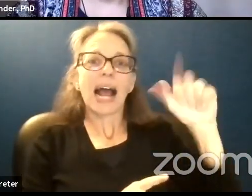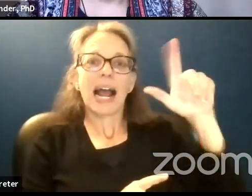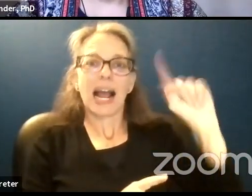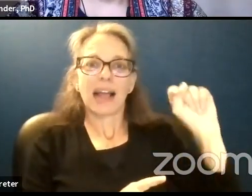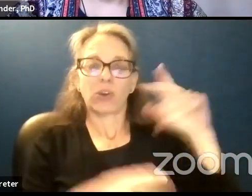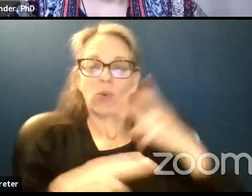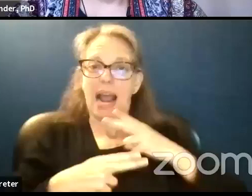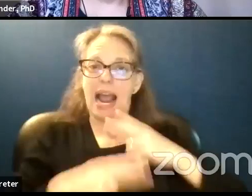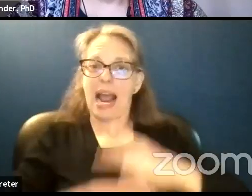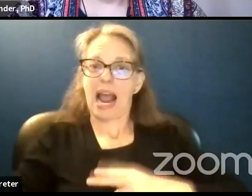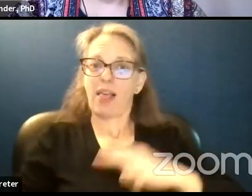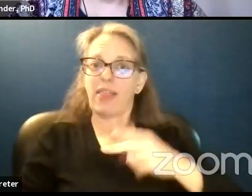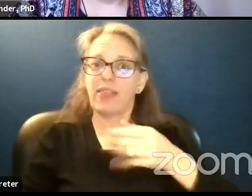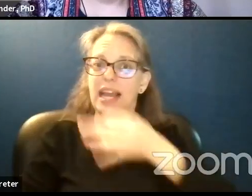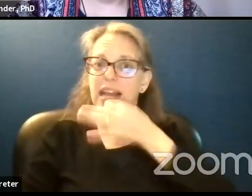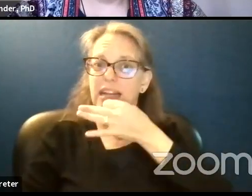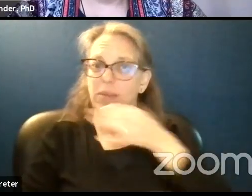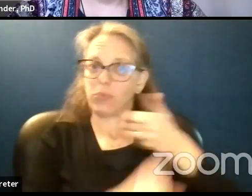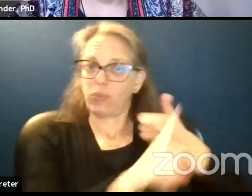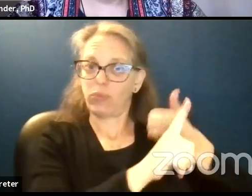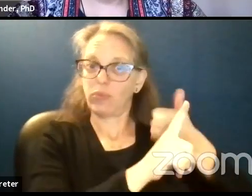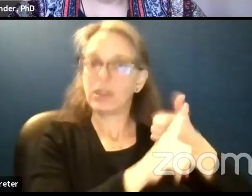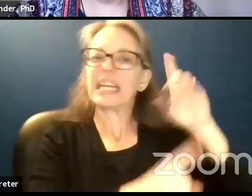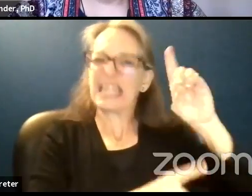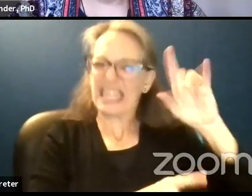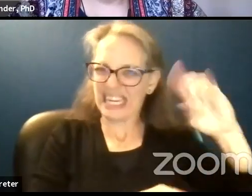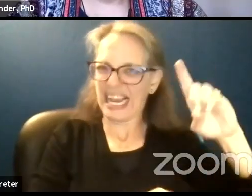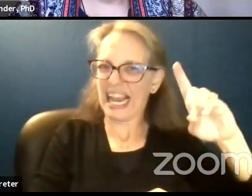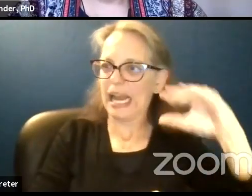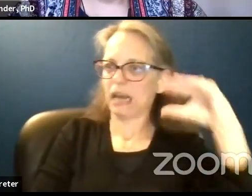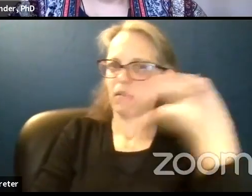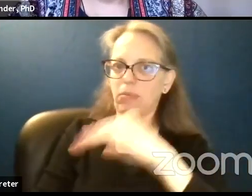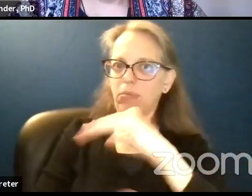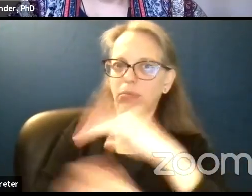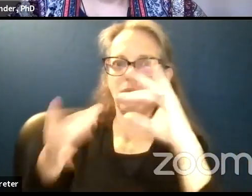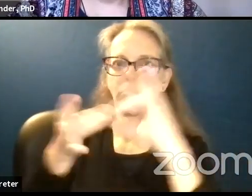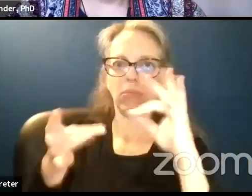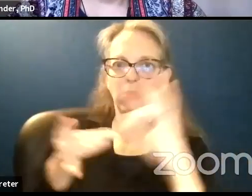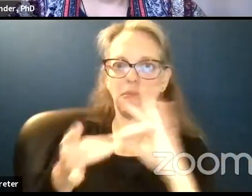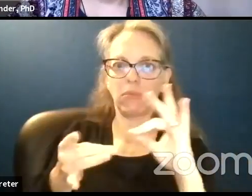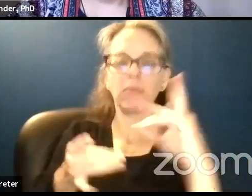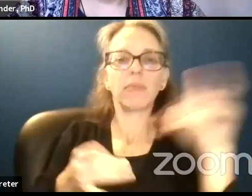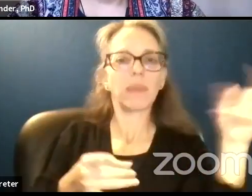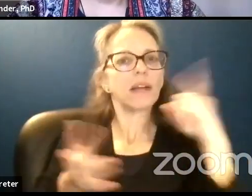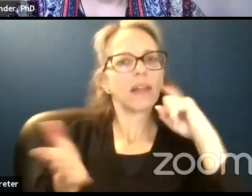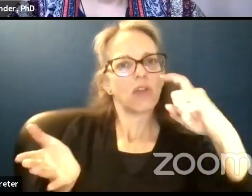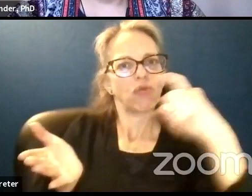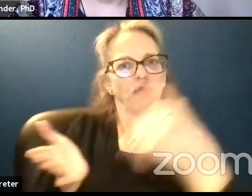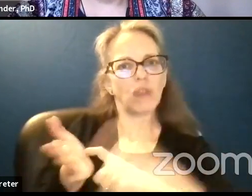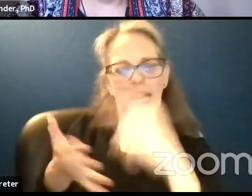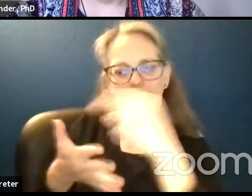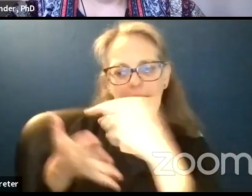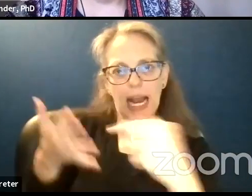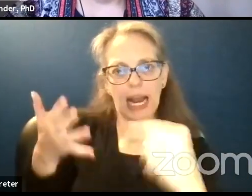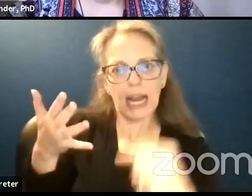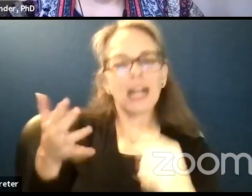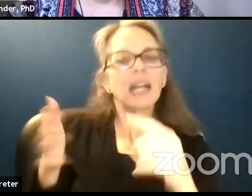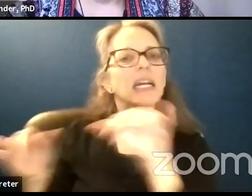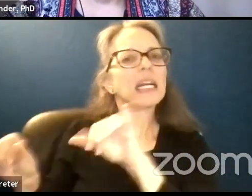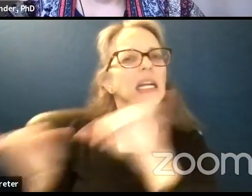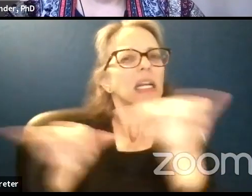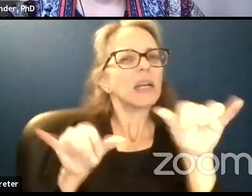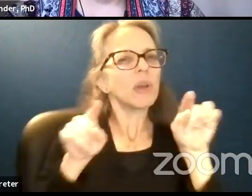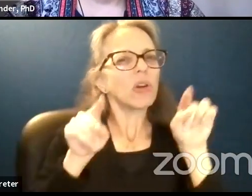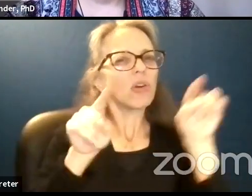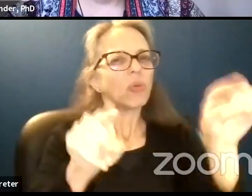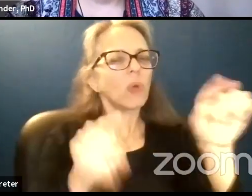in because they recognized the set of symptoms that people who were, got really sick had as being similar to altitude sickness, because